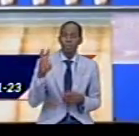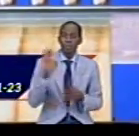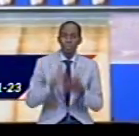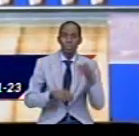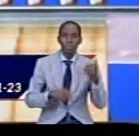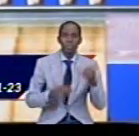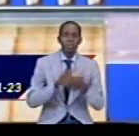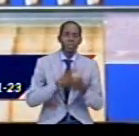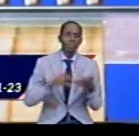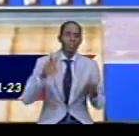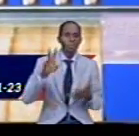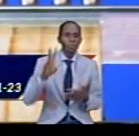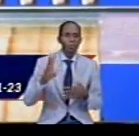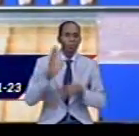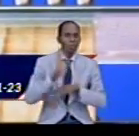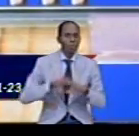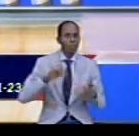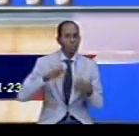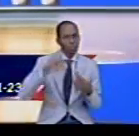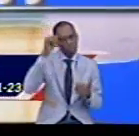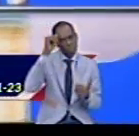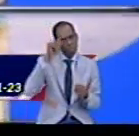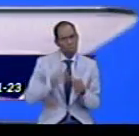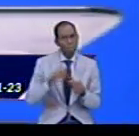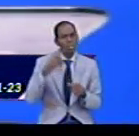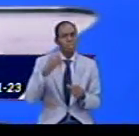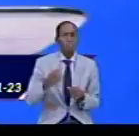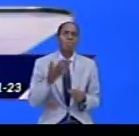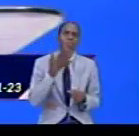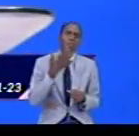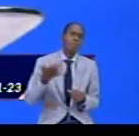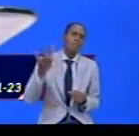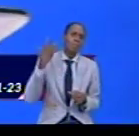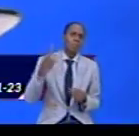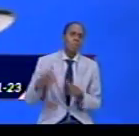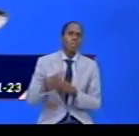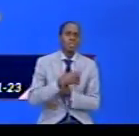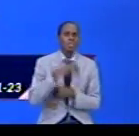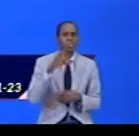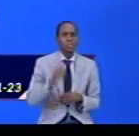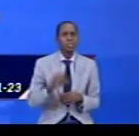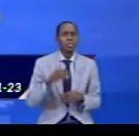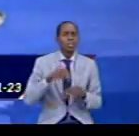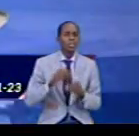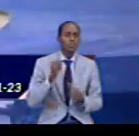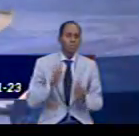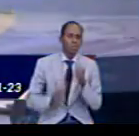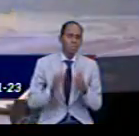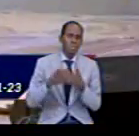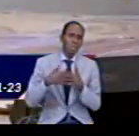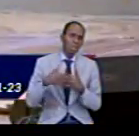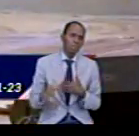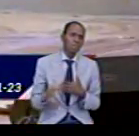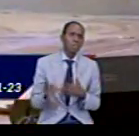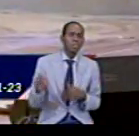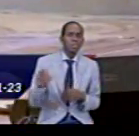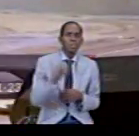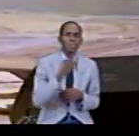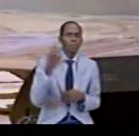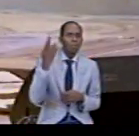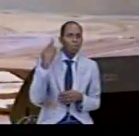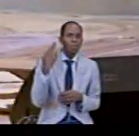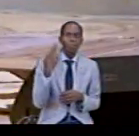remembrance the former days which in which after he was